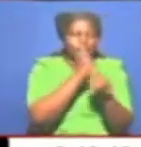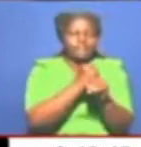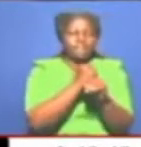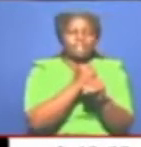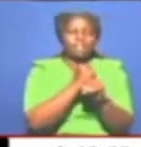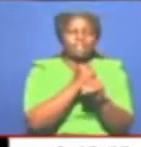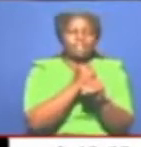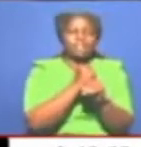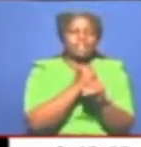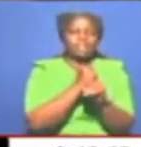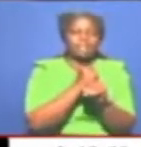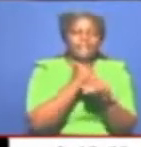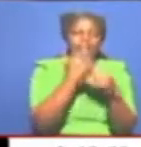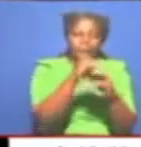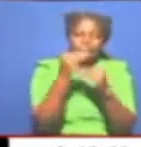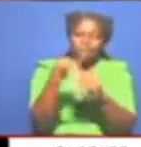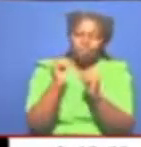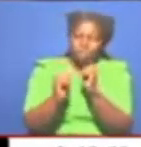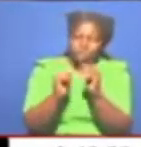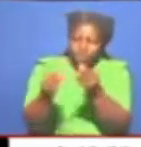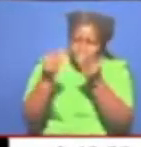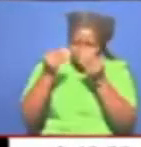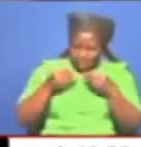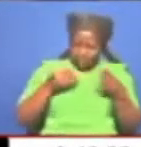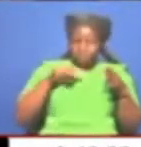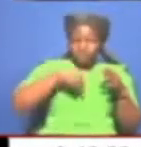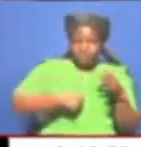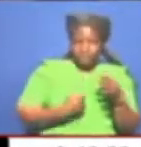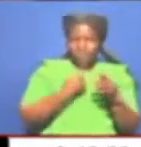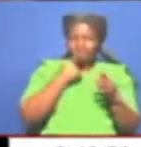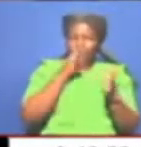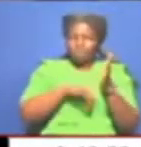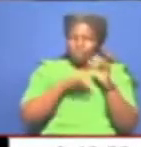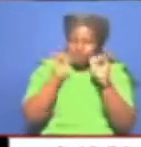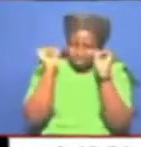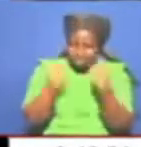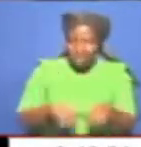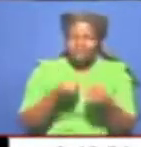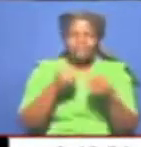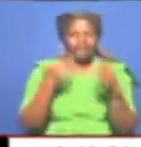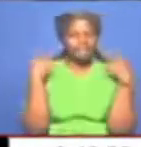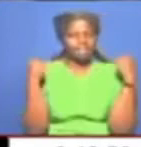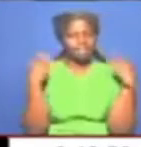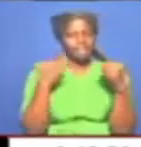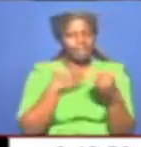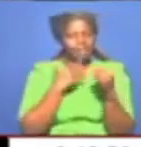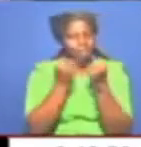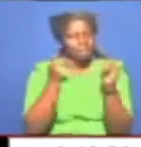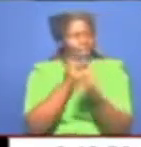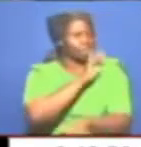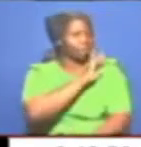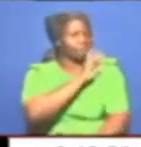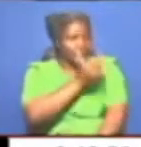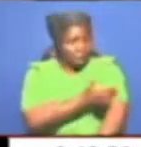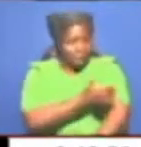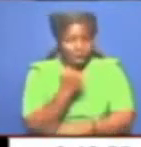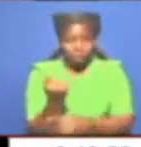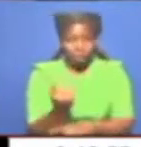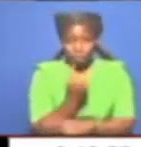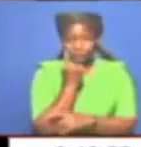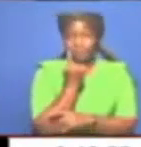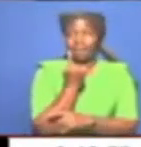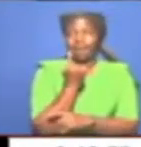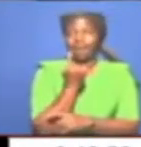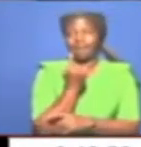upon ourselves, saying that we can exercise our sovereign power only in accordance with